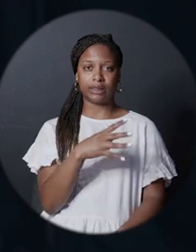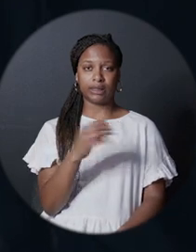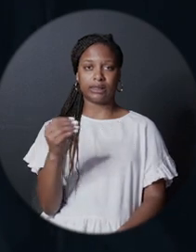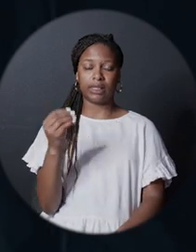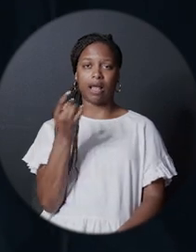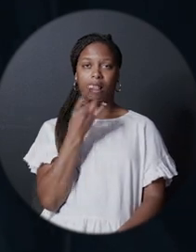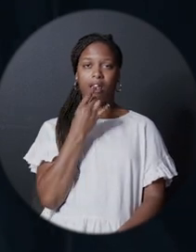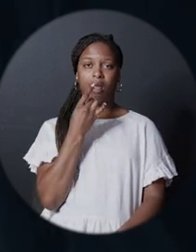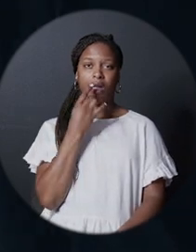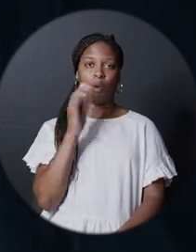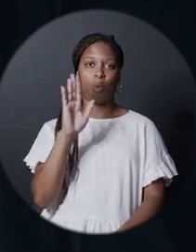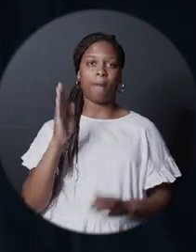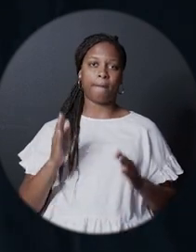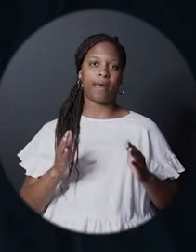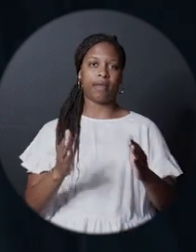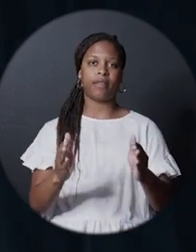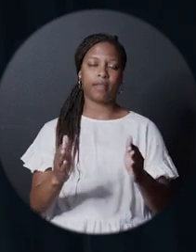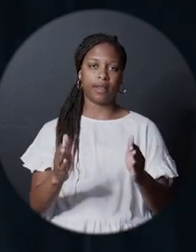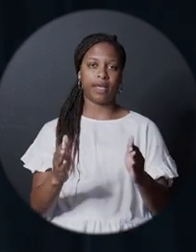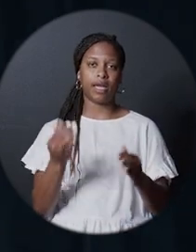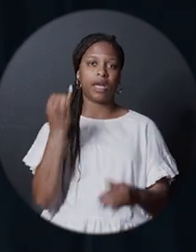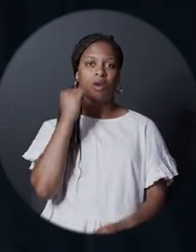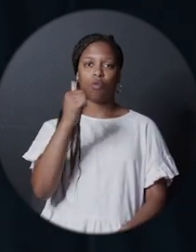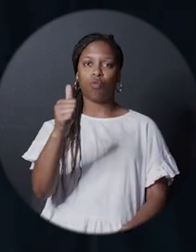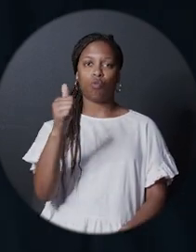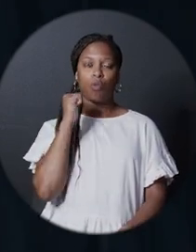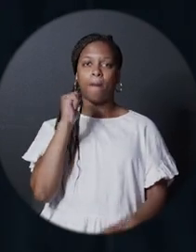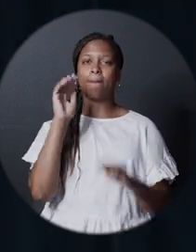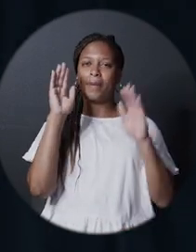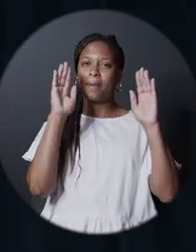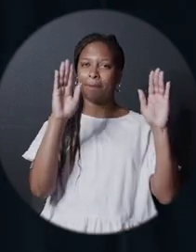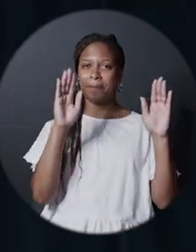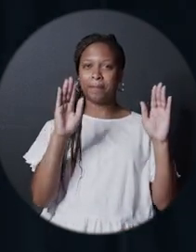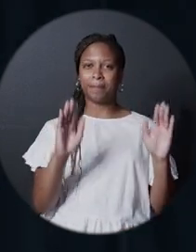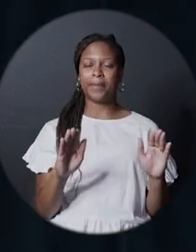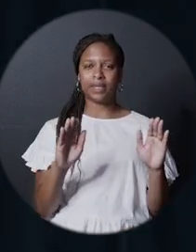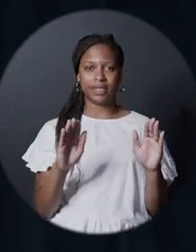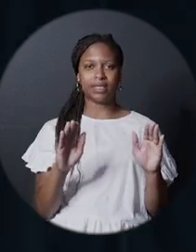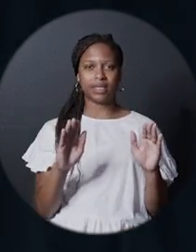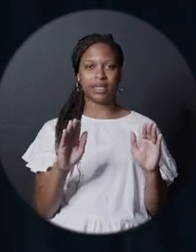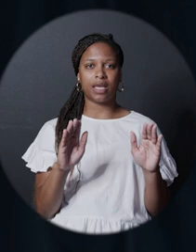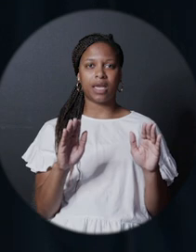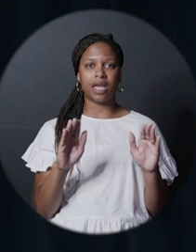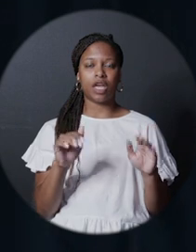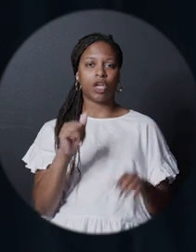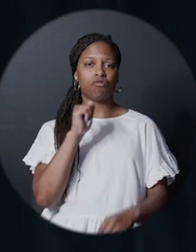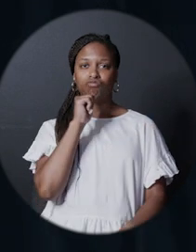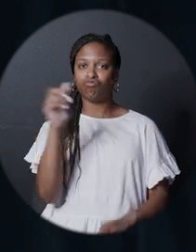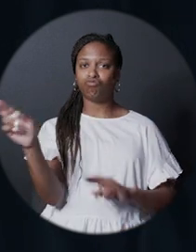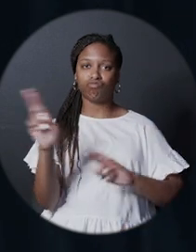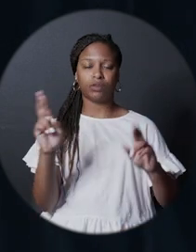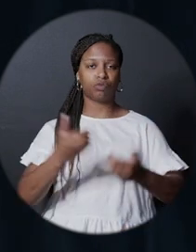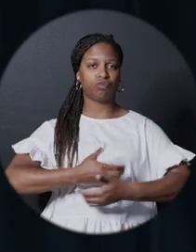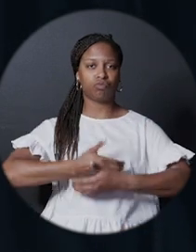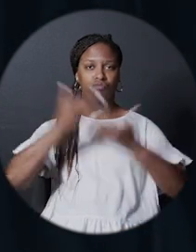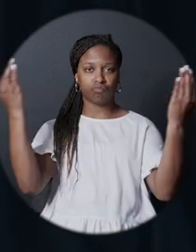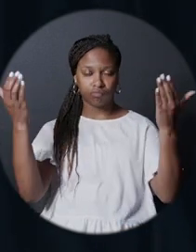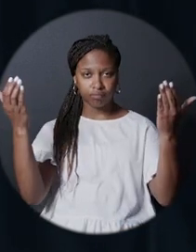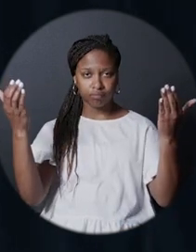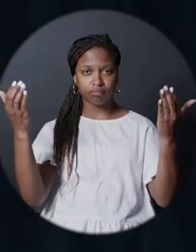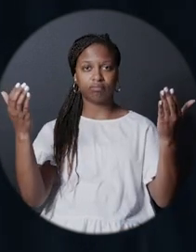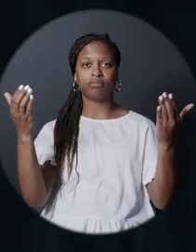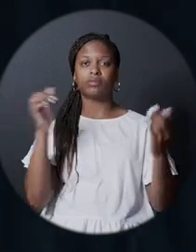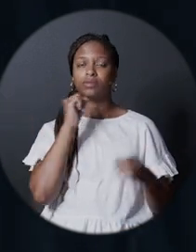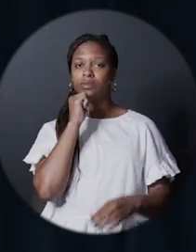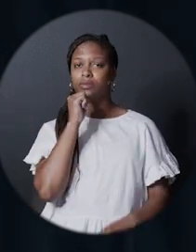feet and a light to your path. It won't be amazing. You're not getting ready